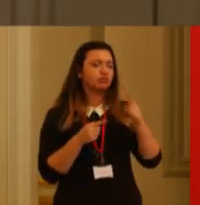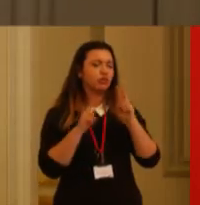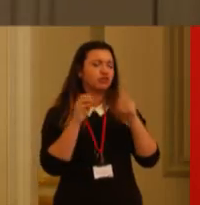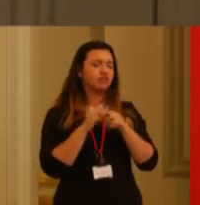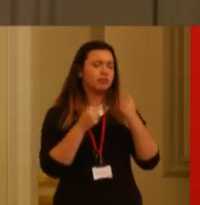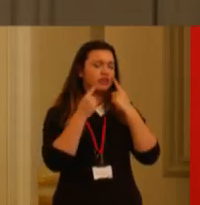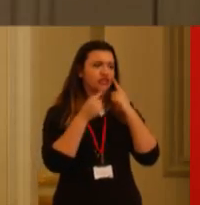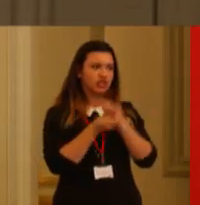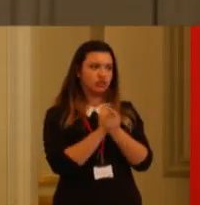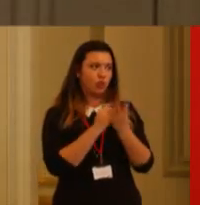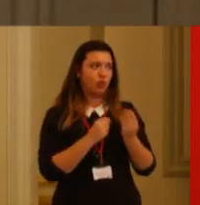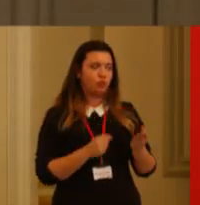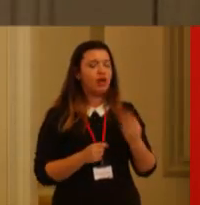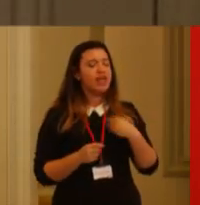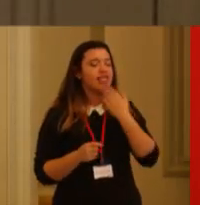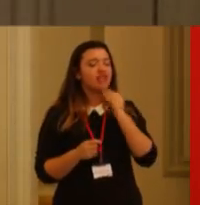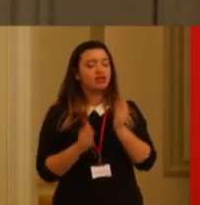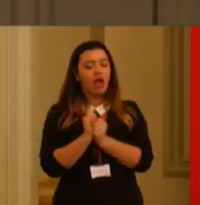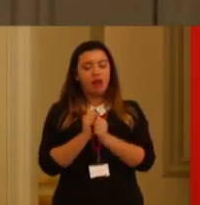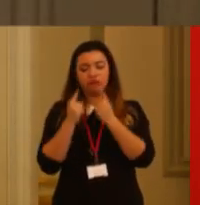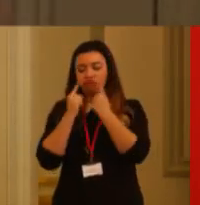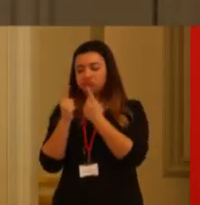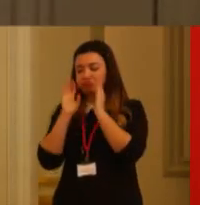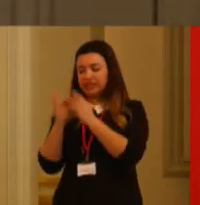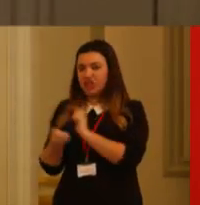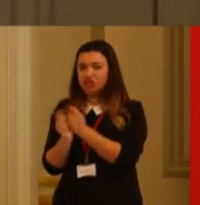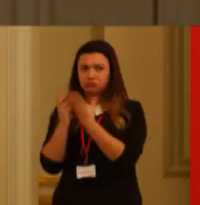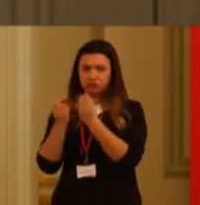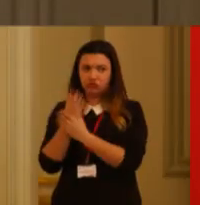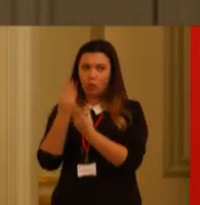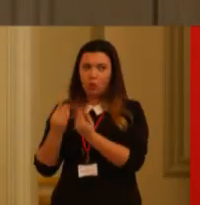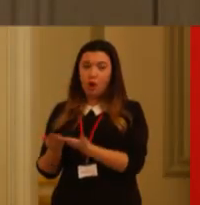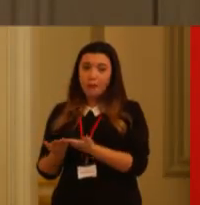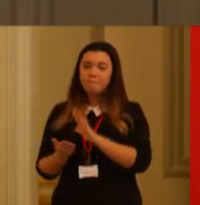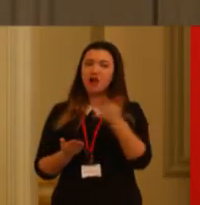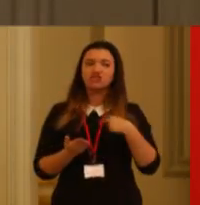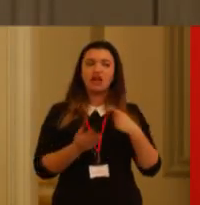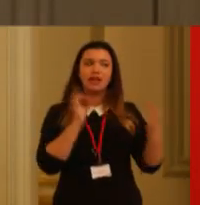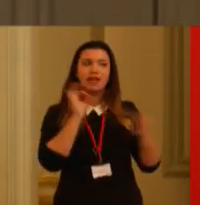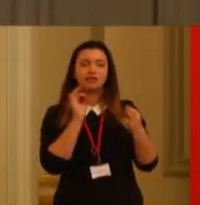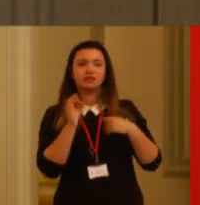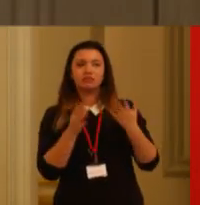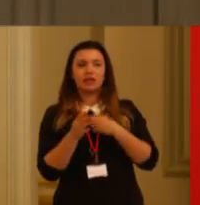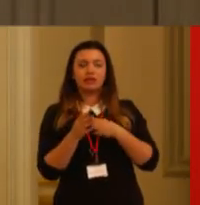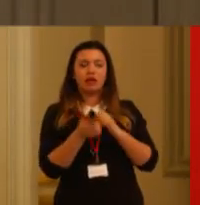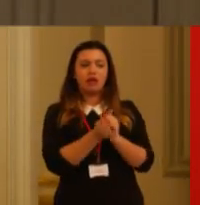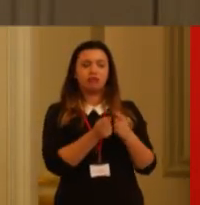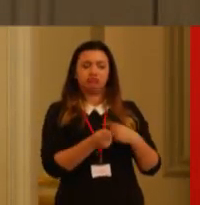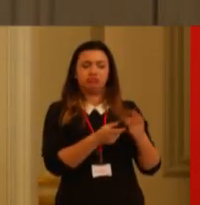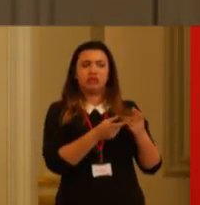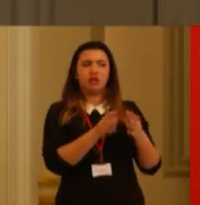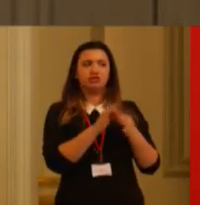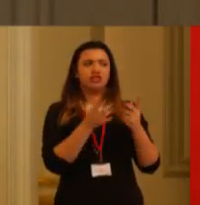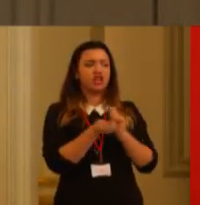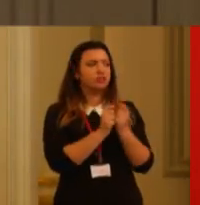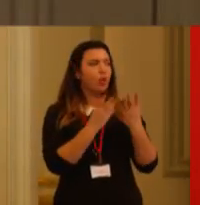there a difference at all on the part of the private business? So if there's somewhat of a transformation with regards to the family, we